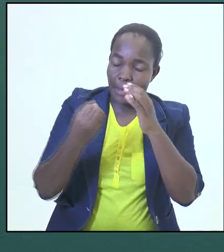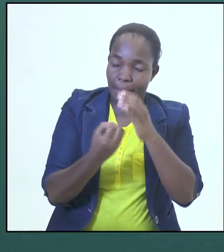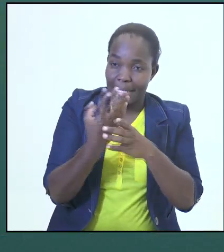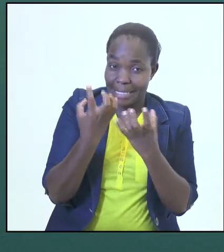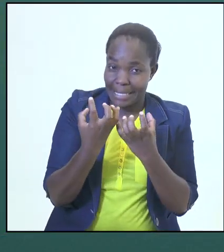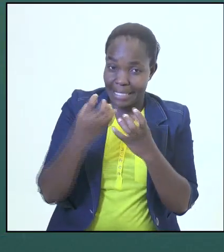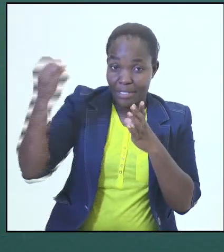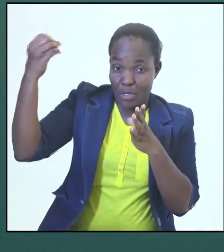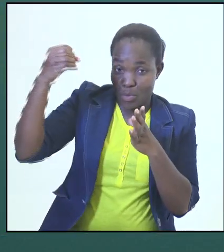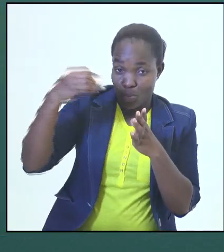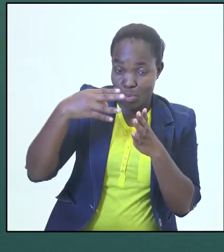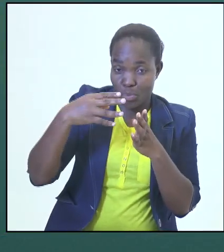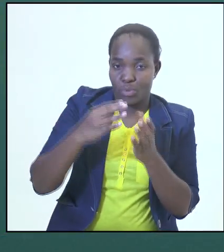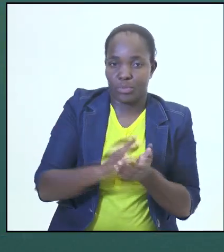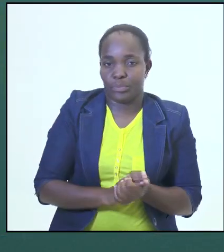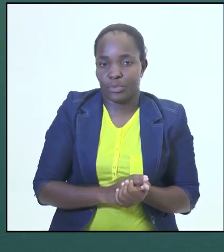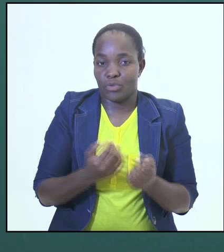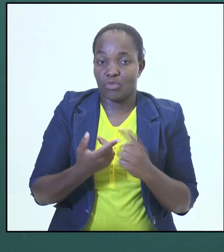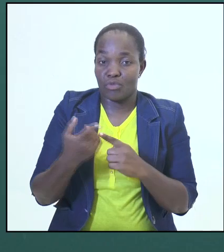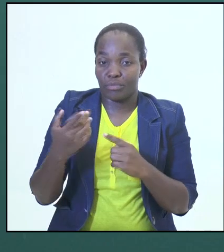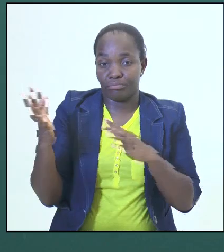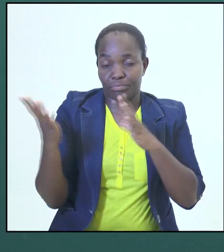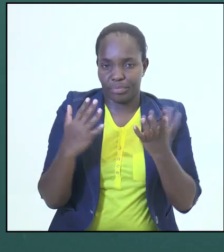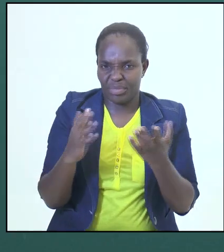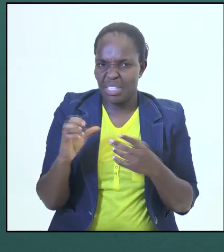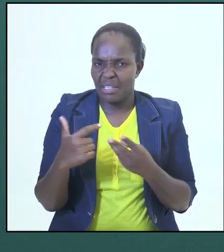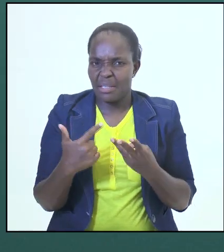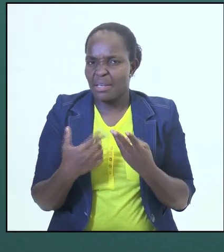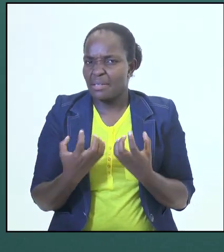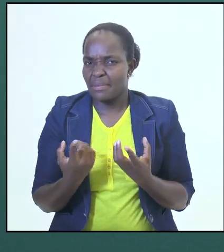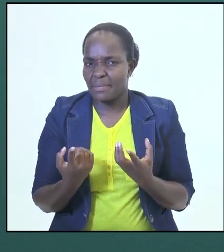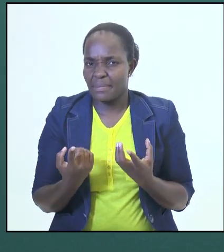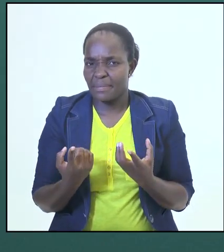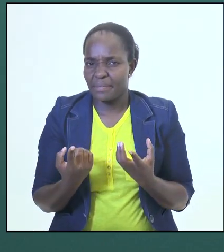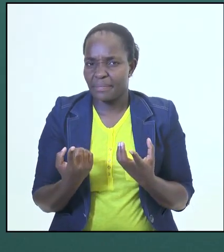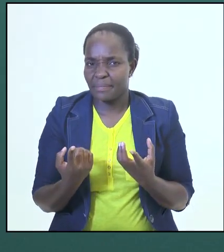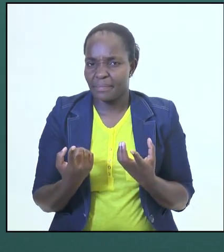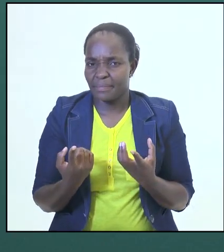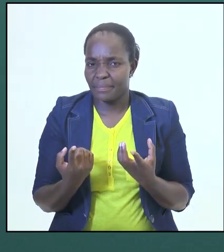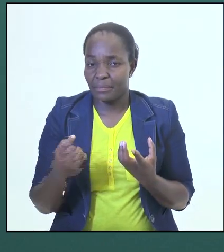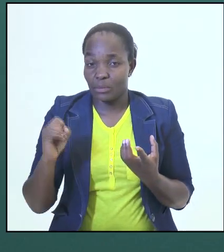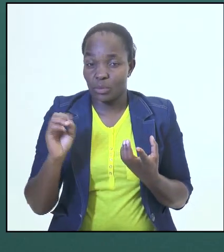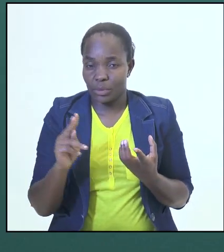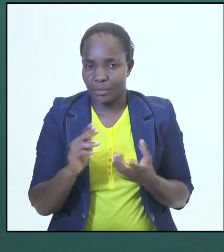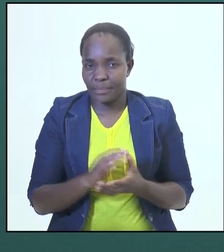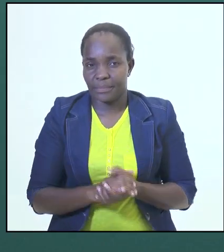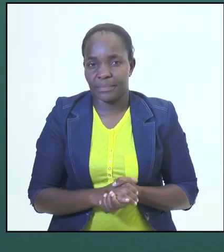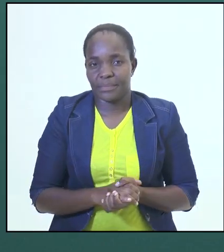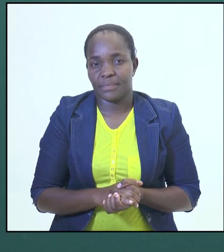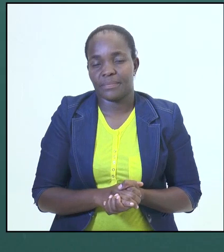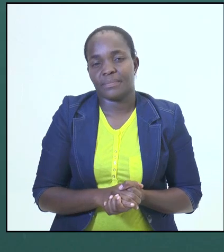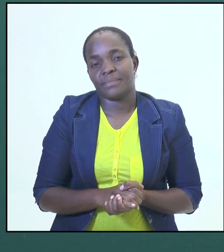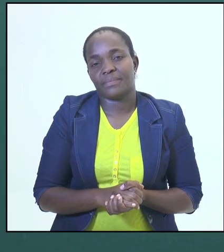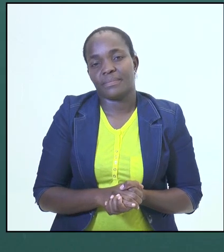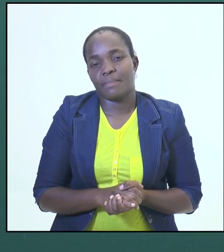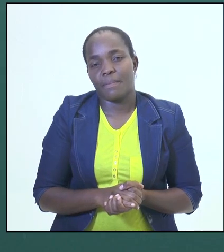the air for photosynthesis. What else does it need, do you think? That's right, that essential